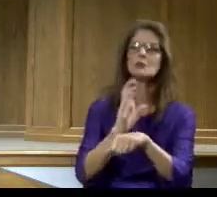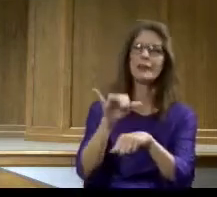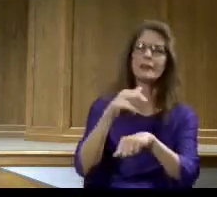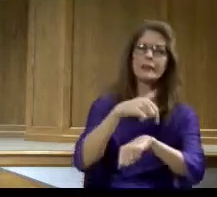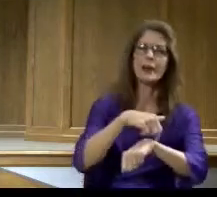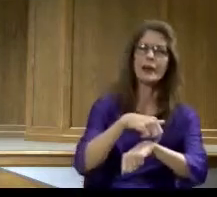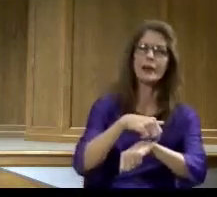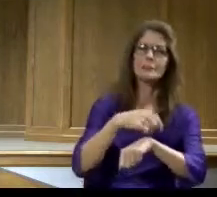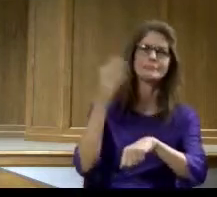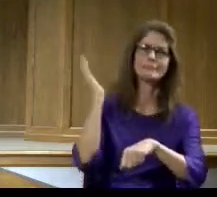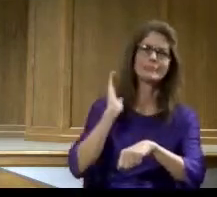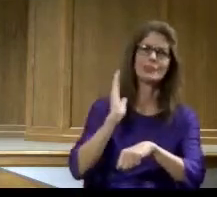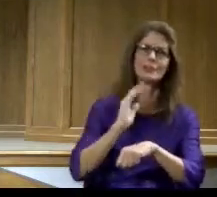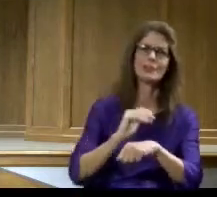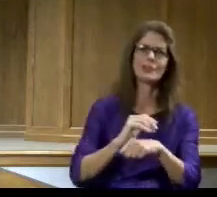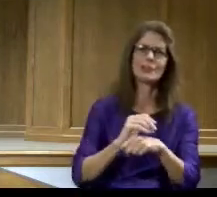that.